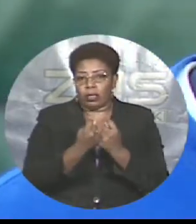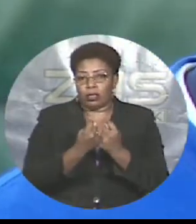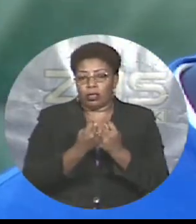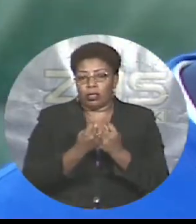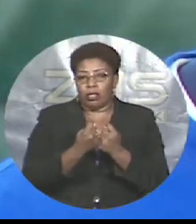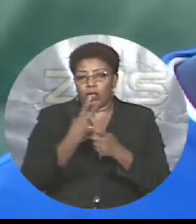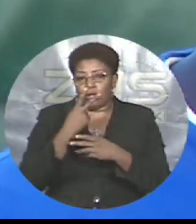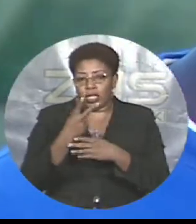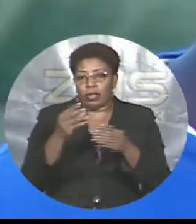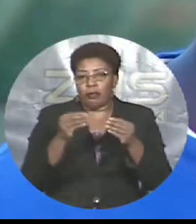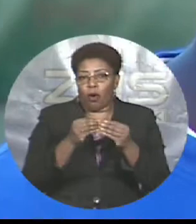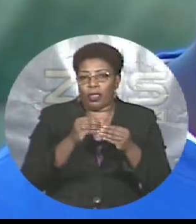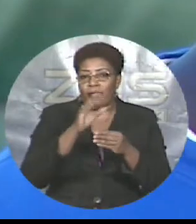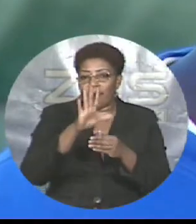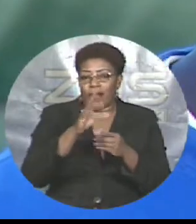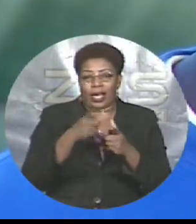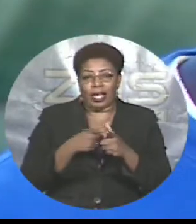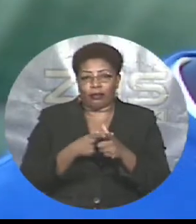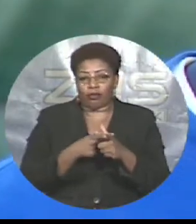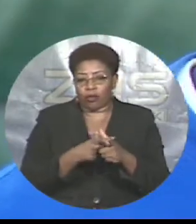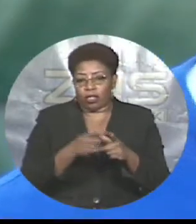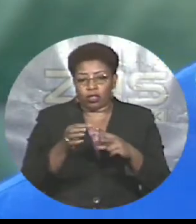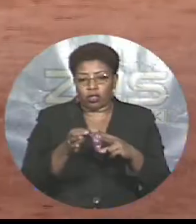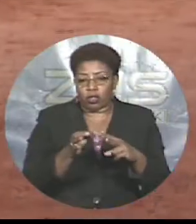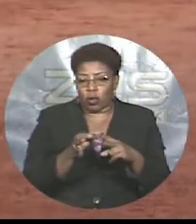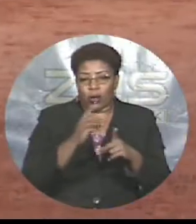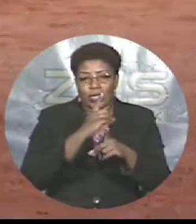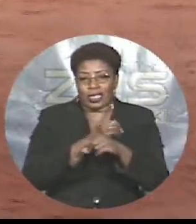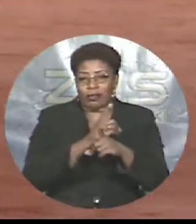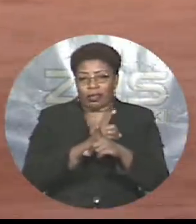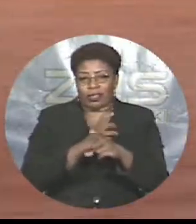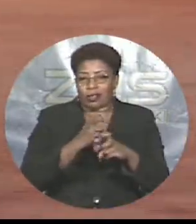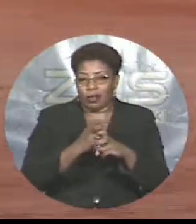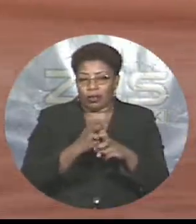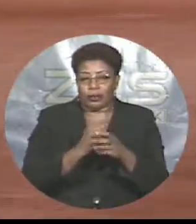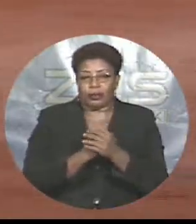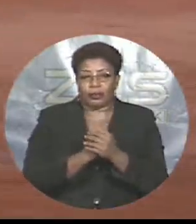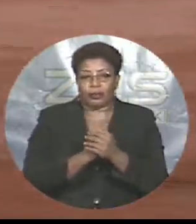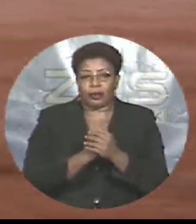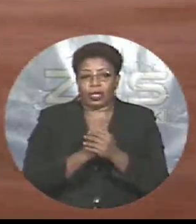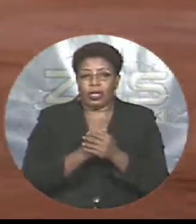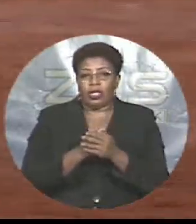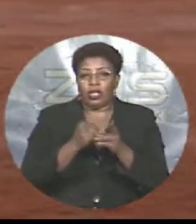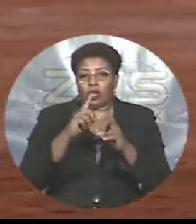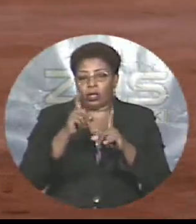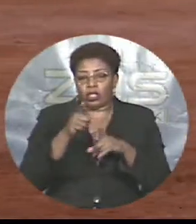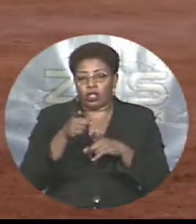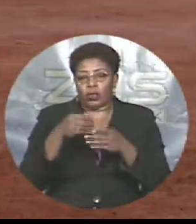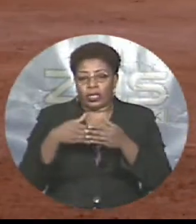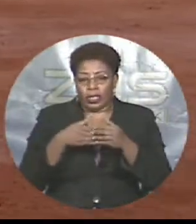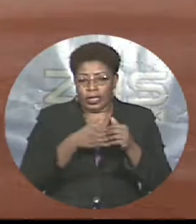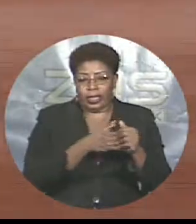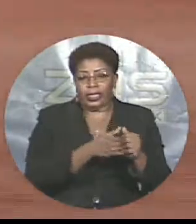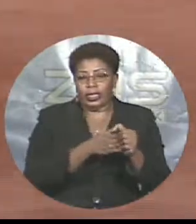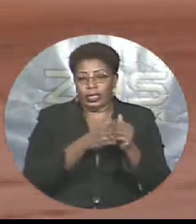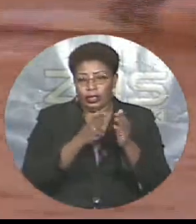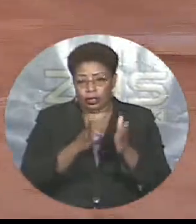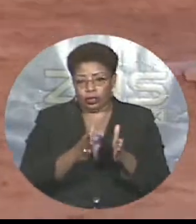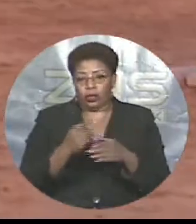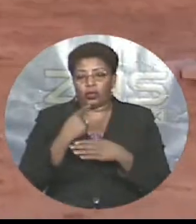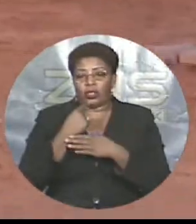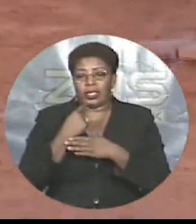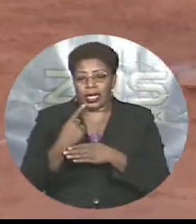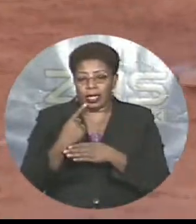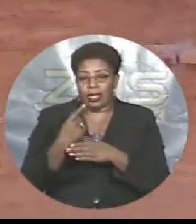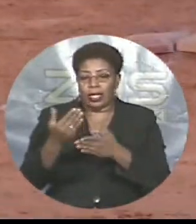score more than five runs, you know, defense very tight. You being one of the leaders, one of the veterans, what do you tell